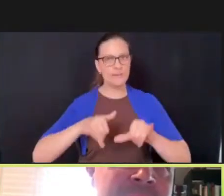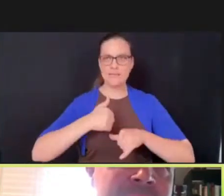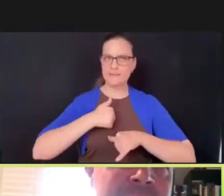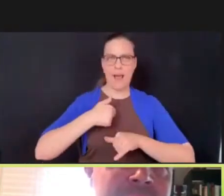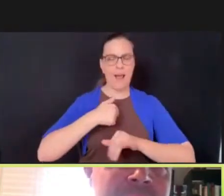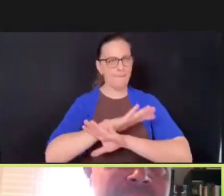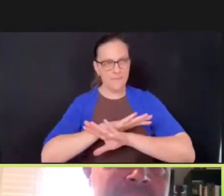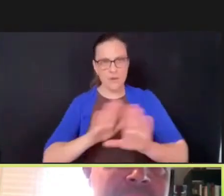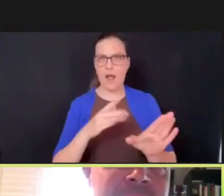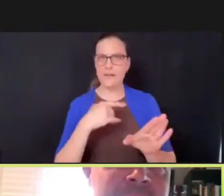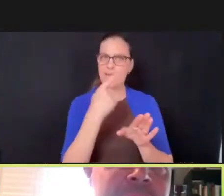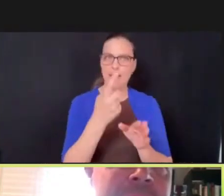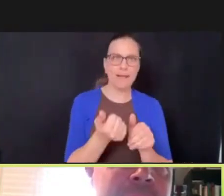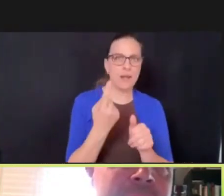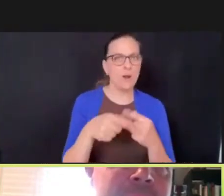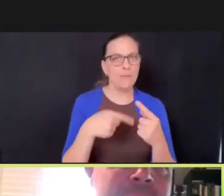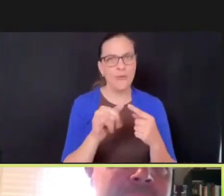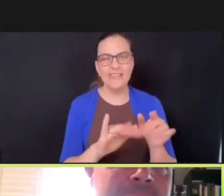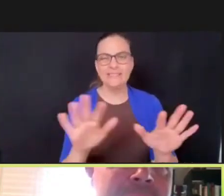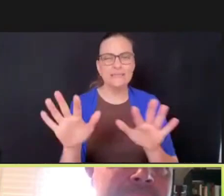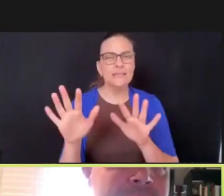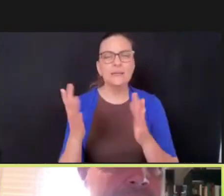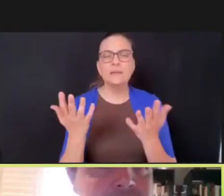this. I don't think